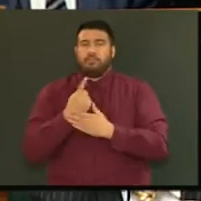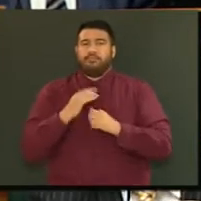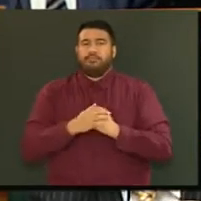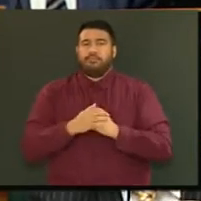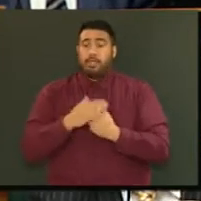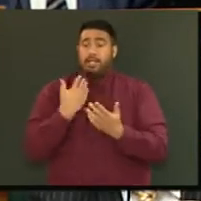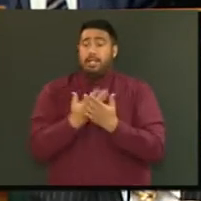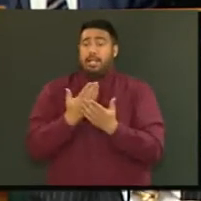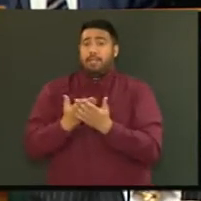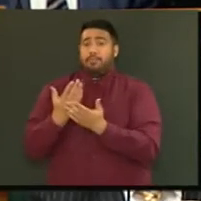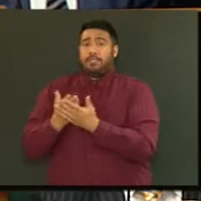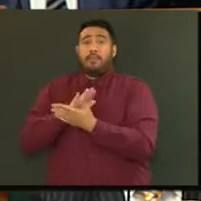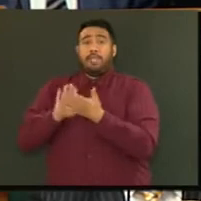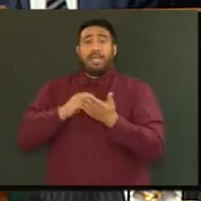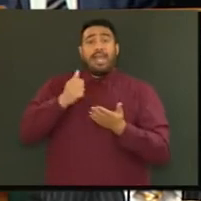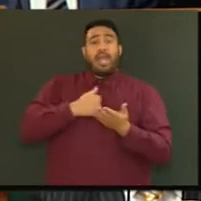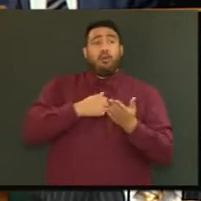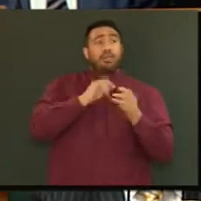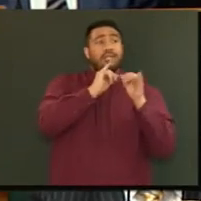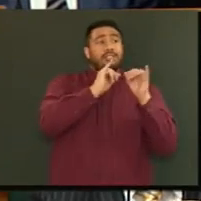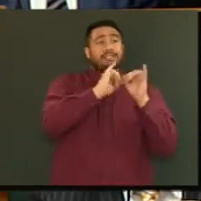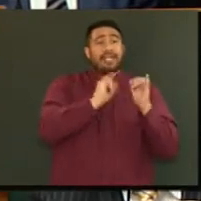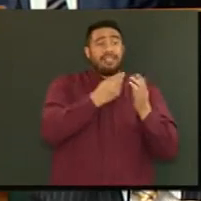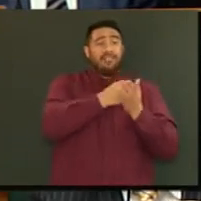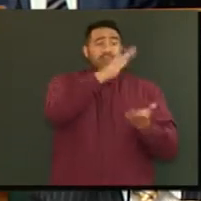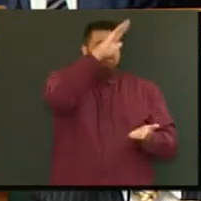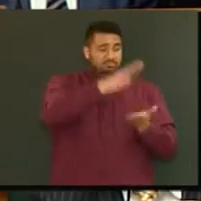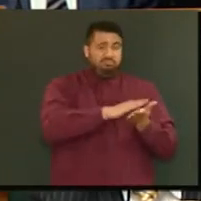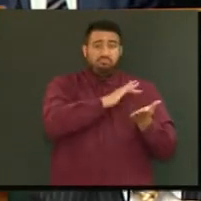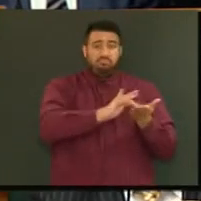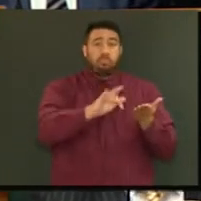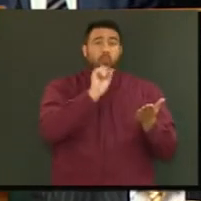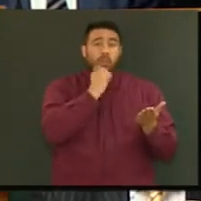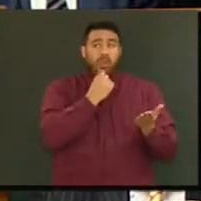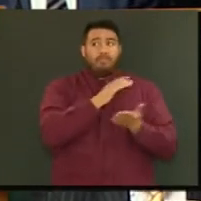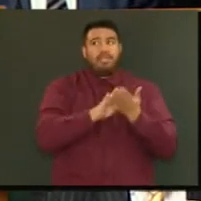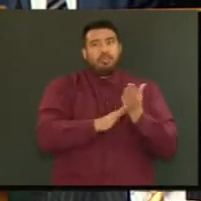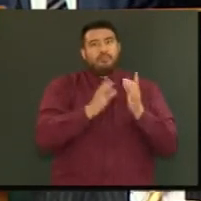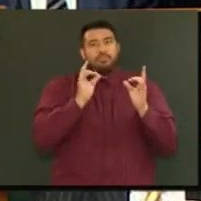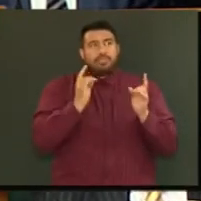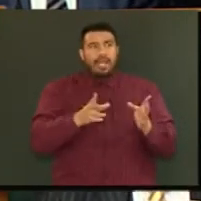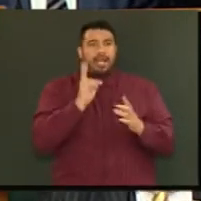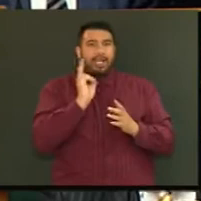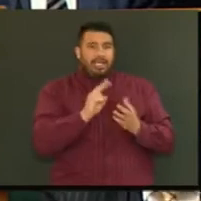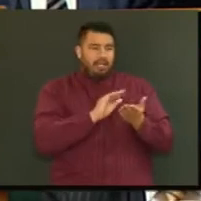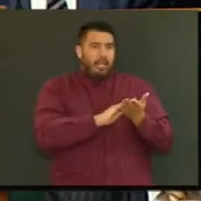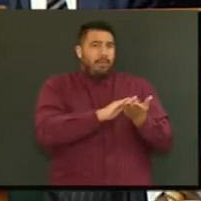will completely exhaust the National Disaster Fund. We need to restart the process of replenishing